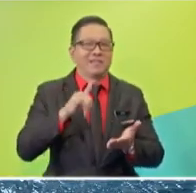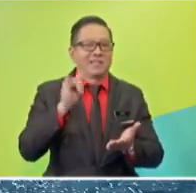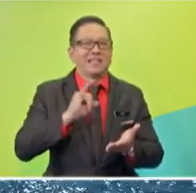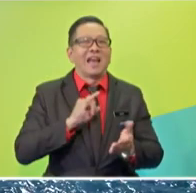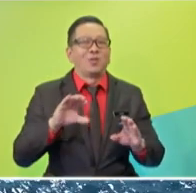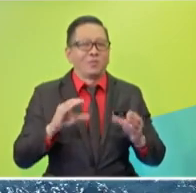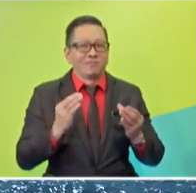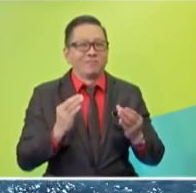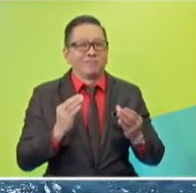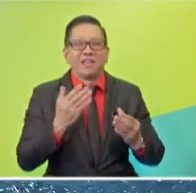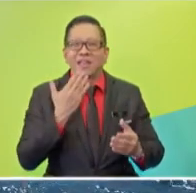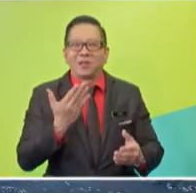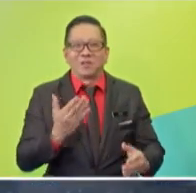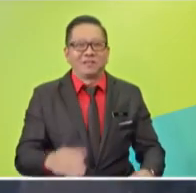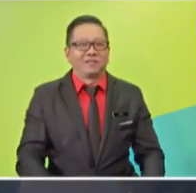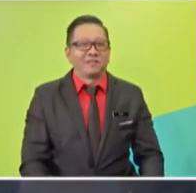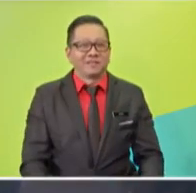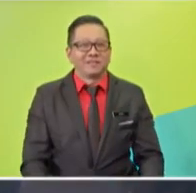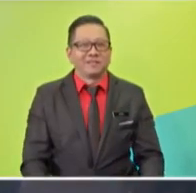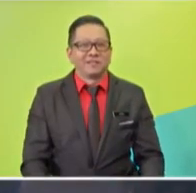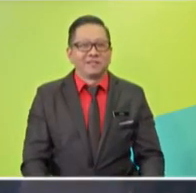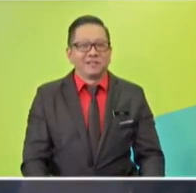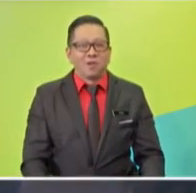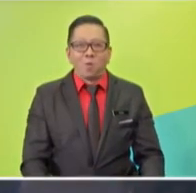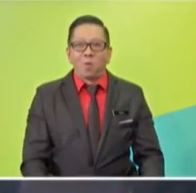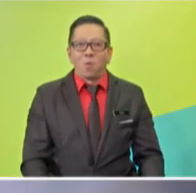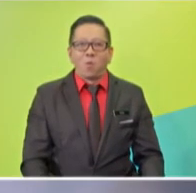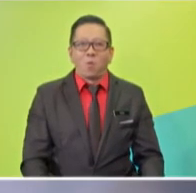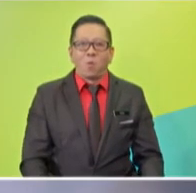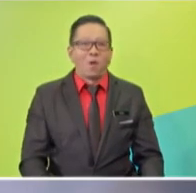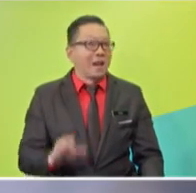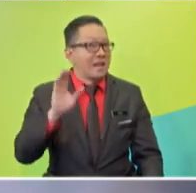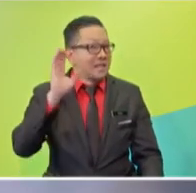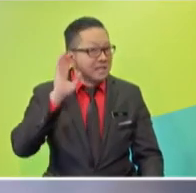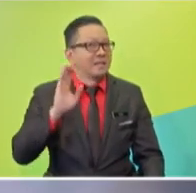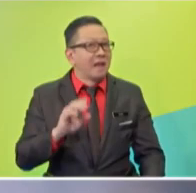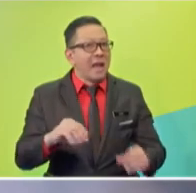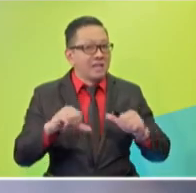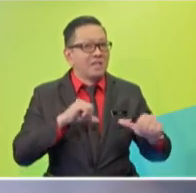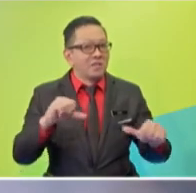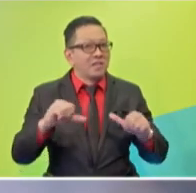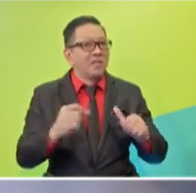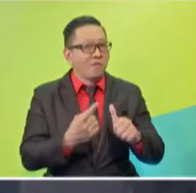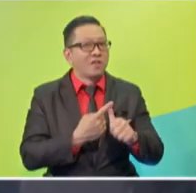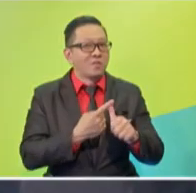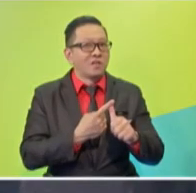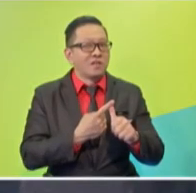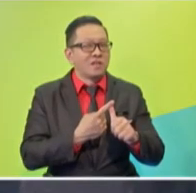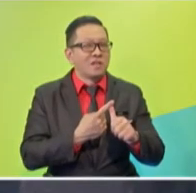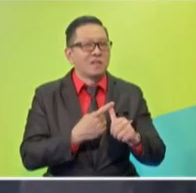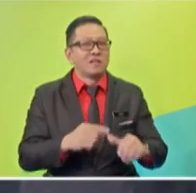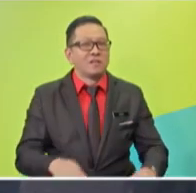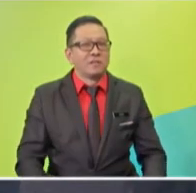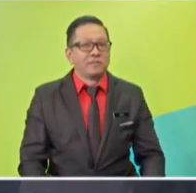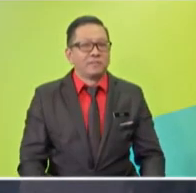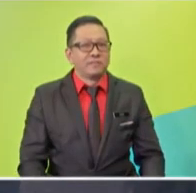you, Jean. All right. Right. So, Haikal, that was our listening activity, the yes. first one. All right. Usually, in the